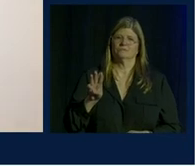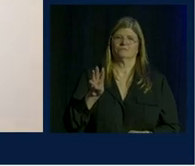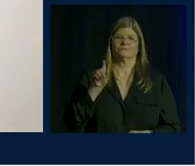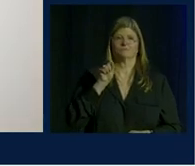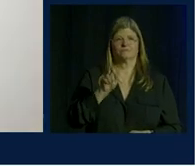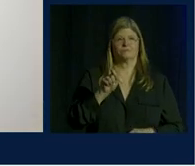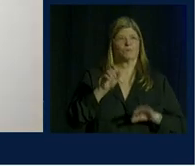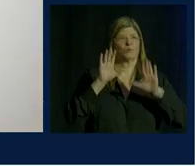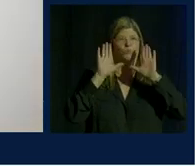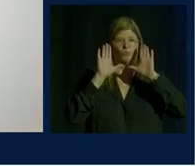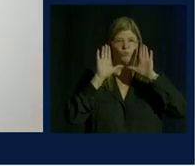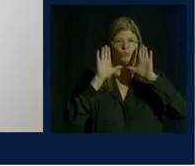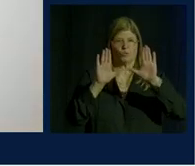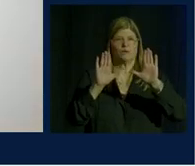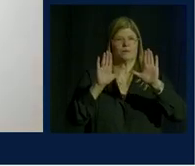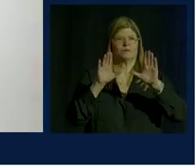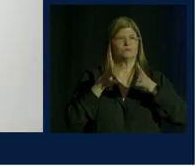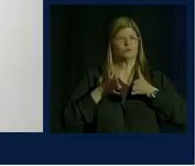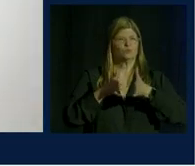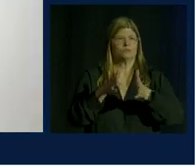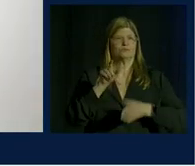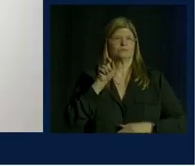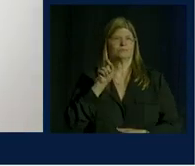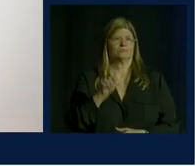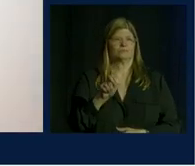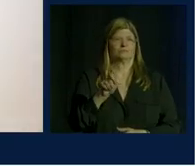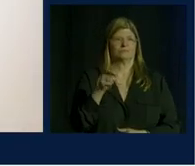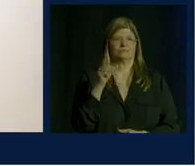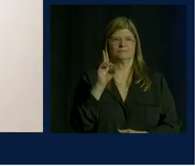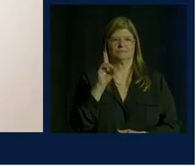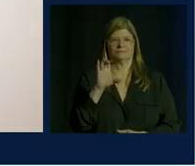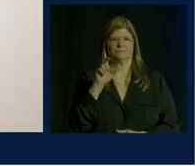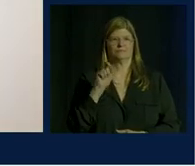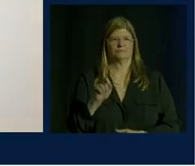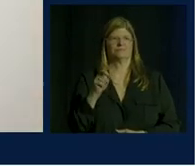www.greatstreets.dc.gov or email us at greatstreets@dc.gov.